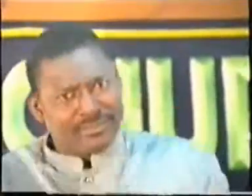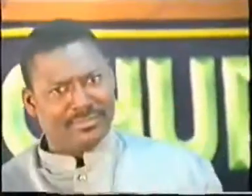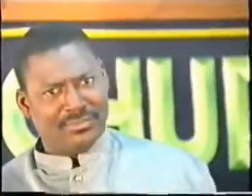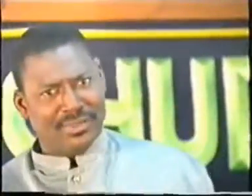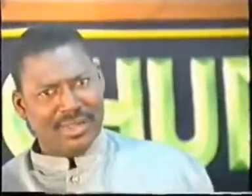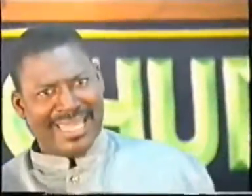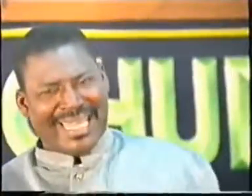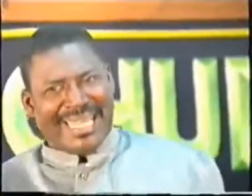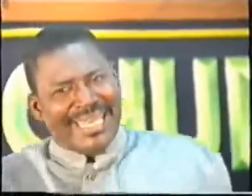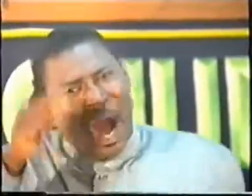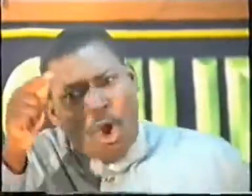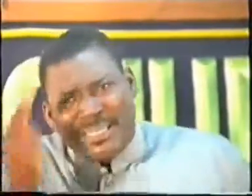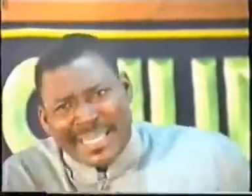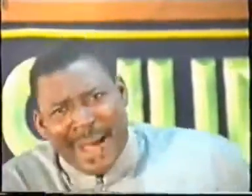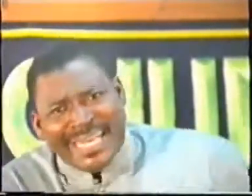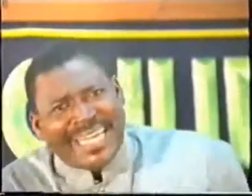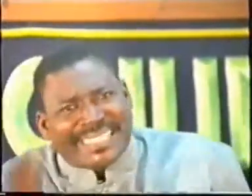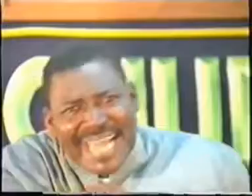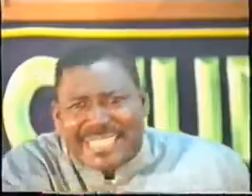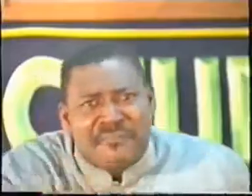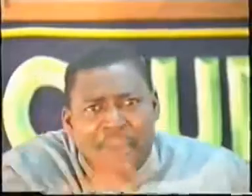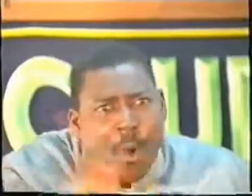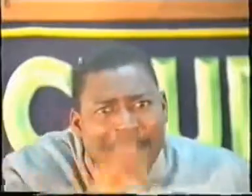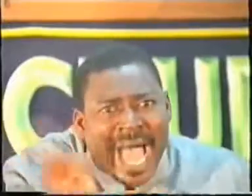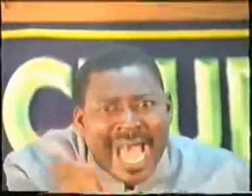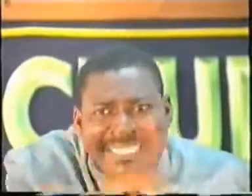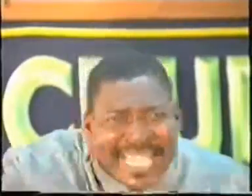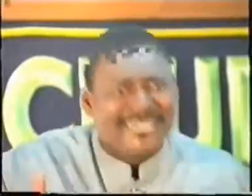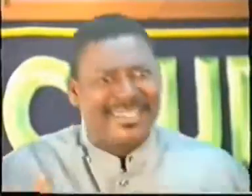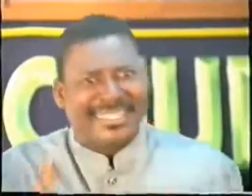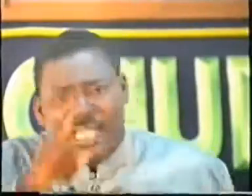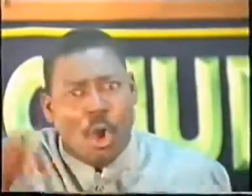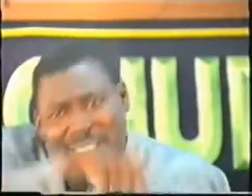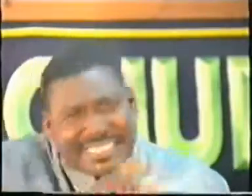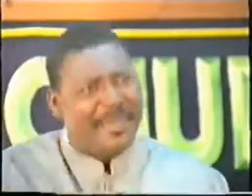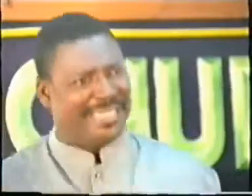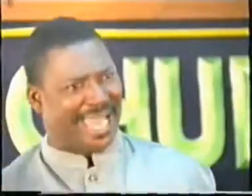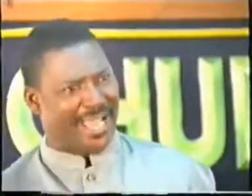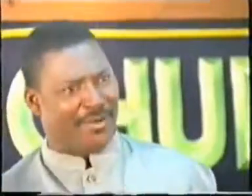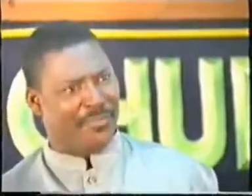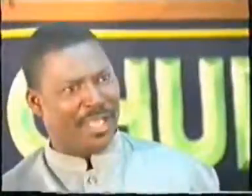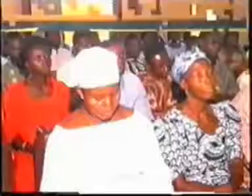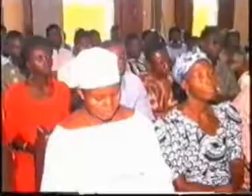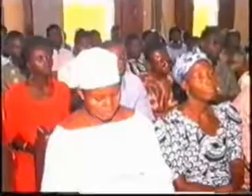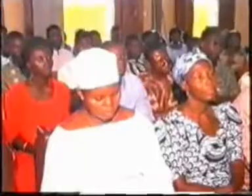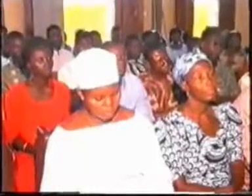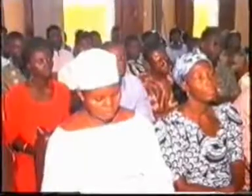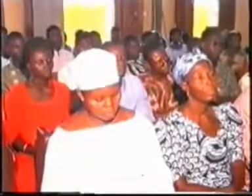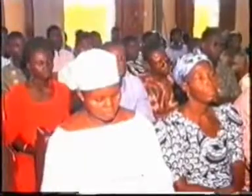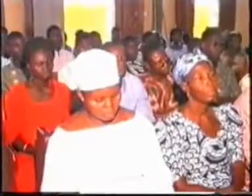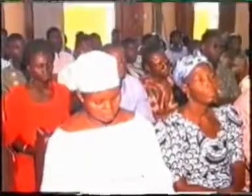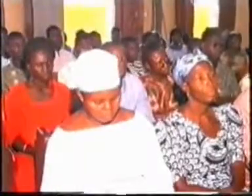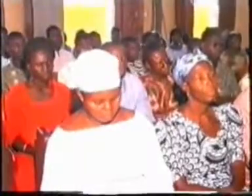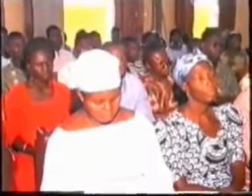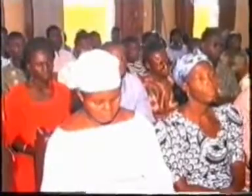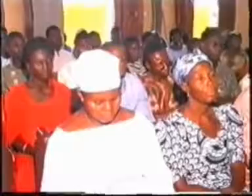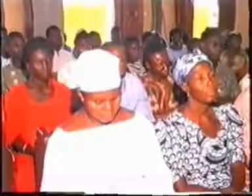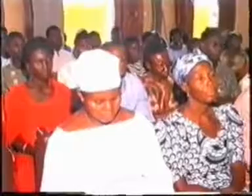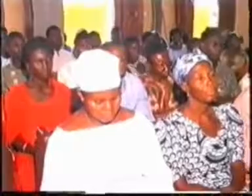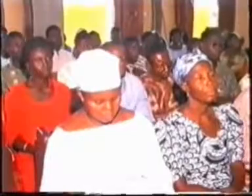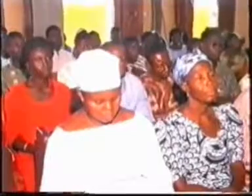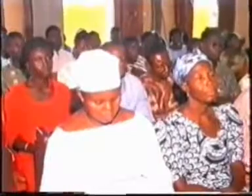christofo na on demand dey tight in free obi anchen say the old testament ka e no na mmom onu lewi